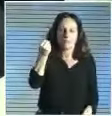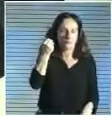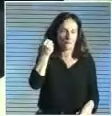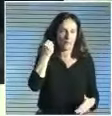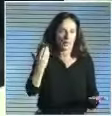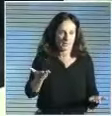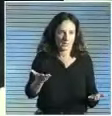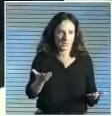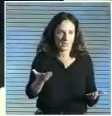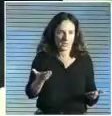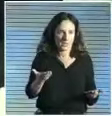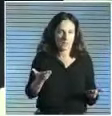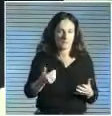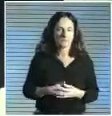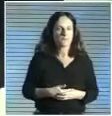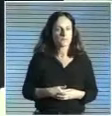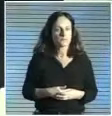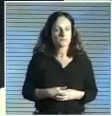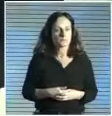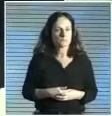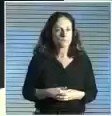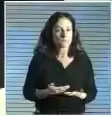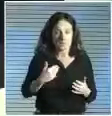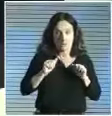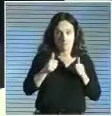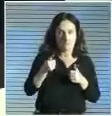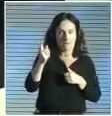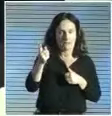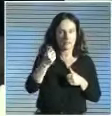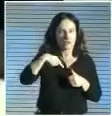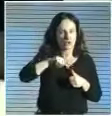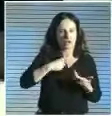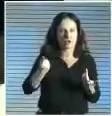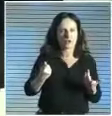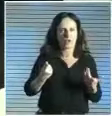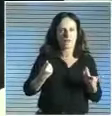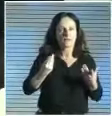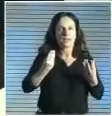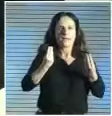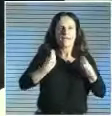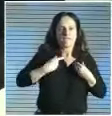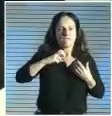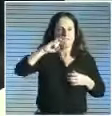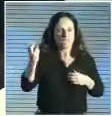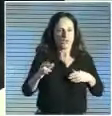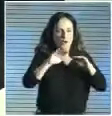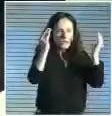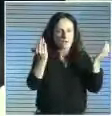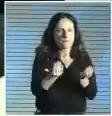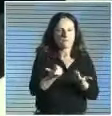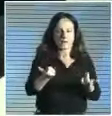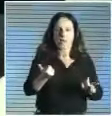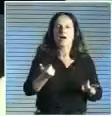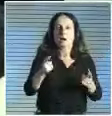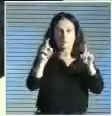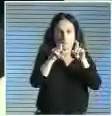involve Biosphere as our partner for methodology. Right. Okay, because at the end you have to bring someone on